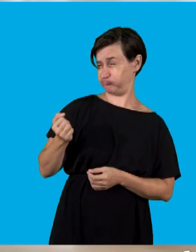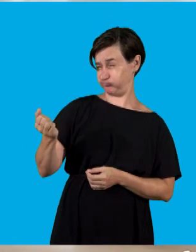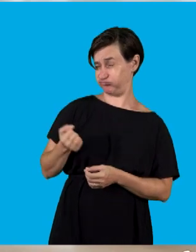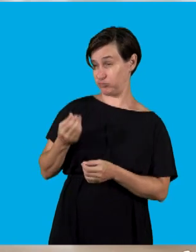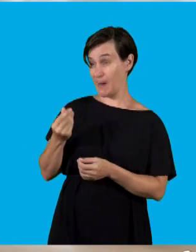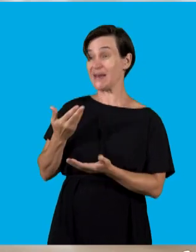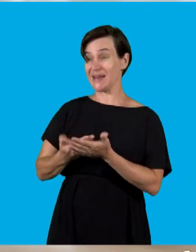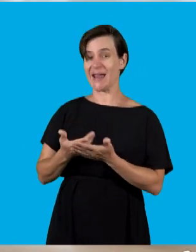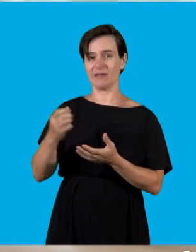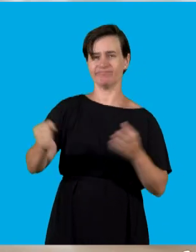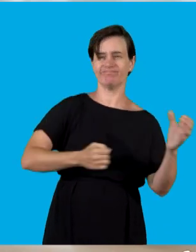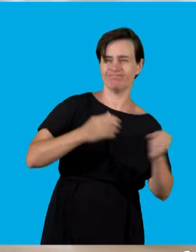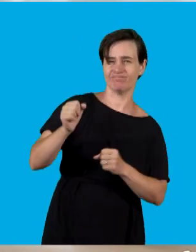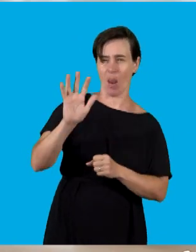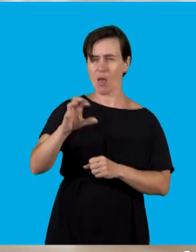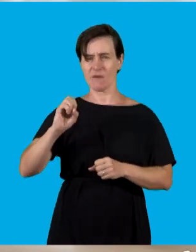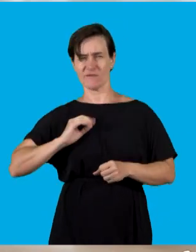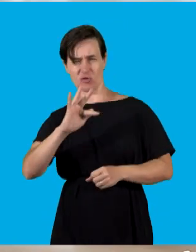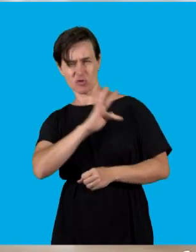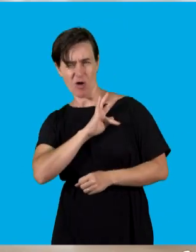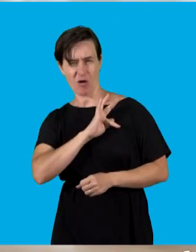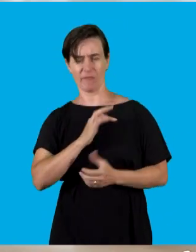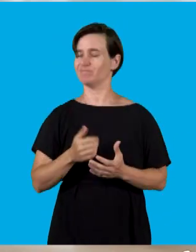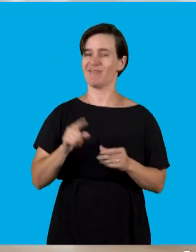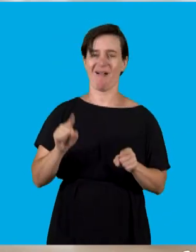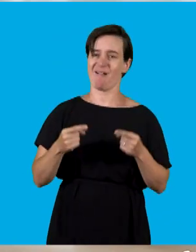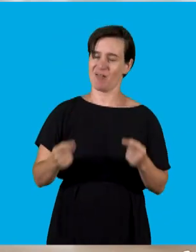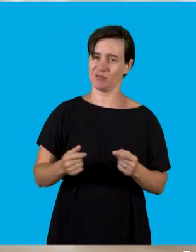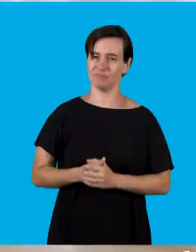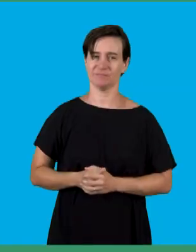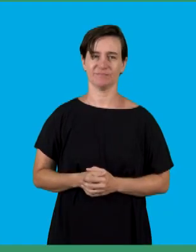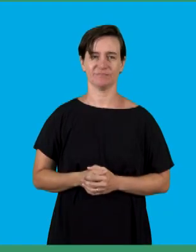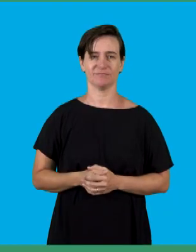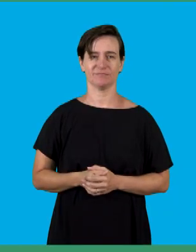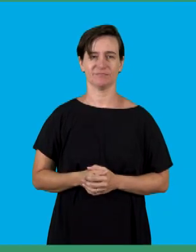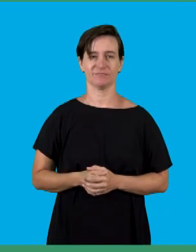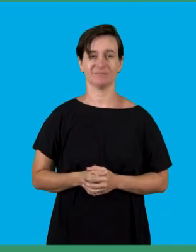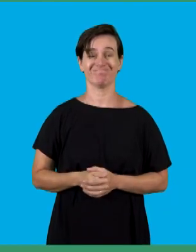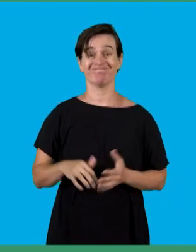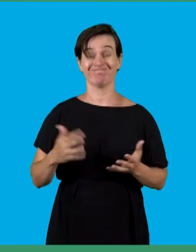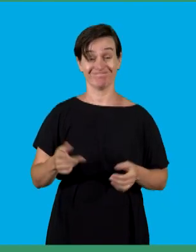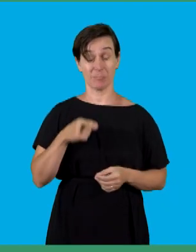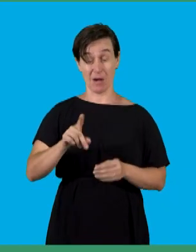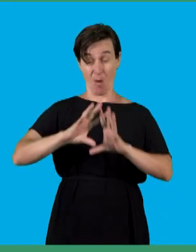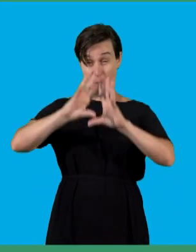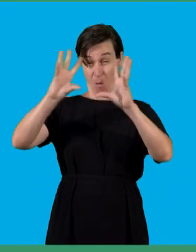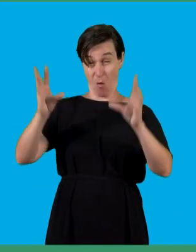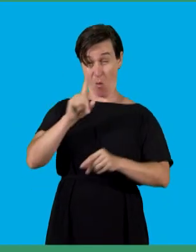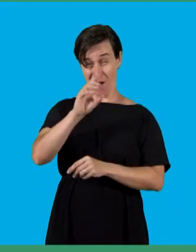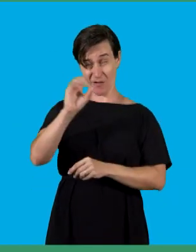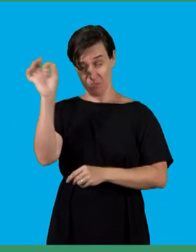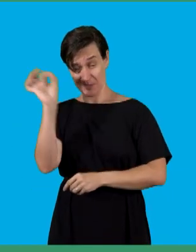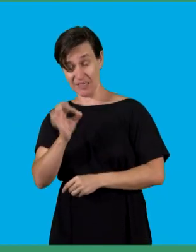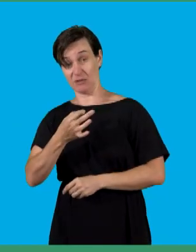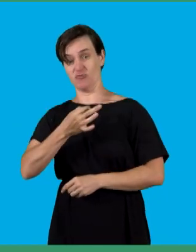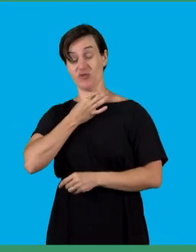a money. So it's difficult to pay high salaries to the employees. Unlimited liability, which means that